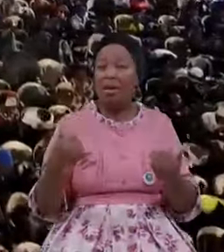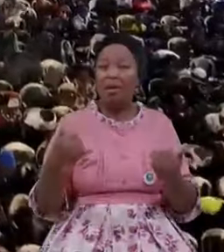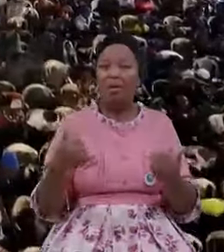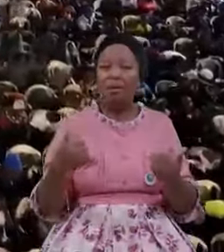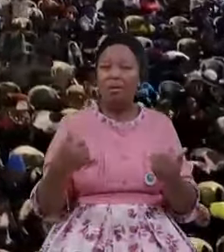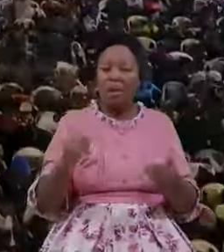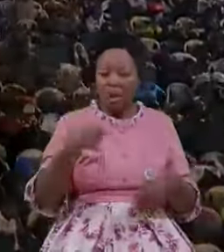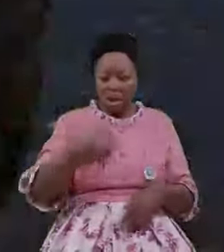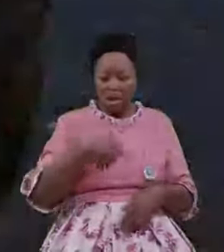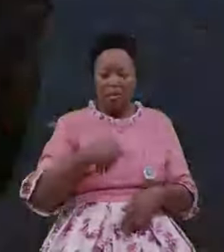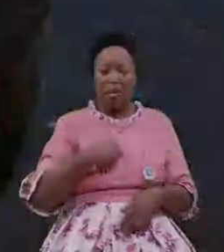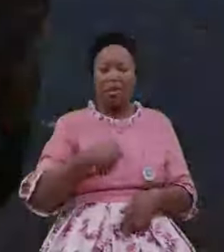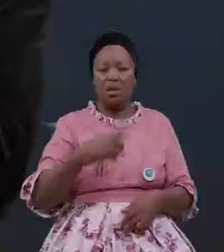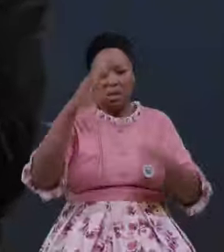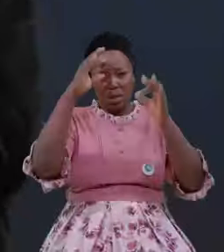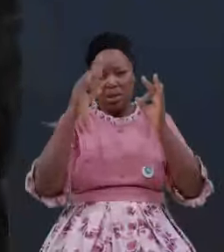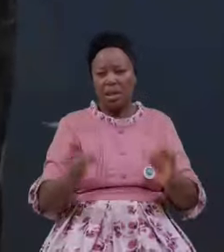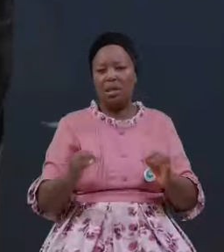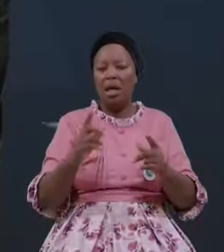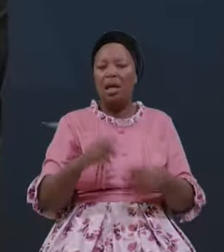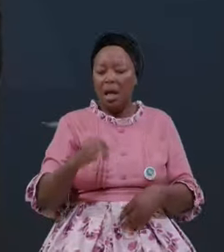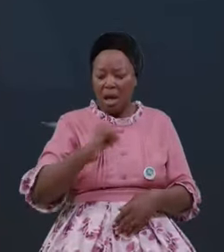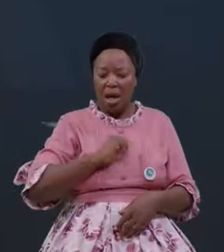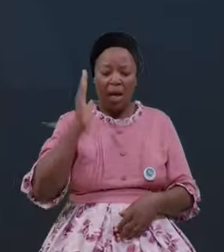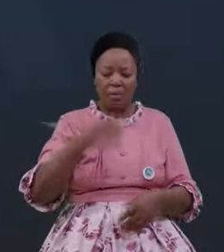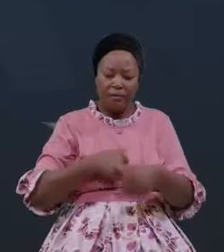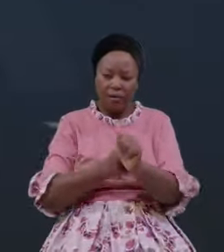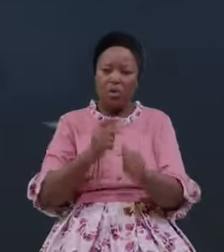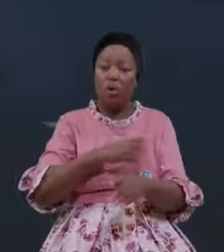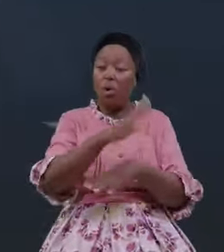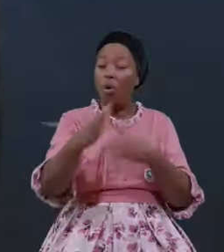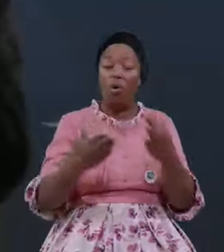decided I'll follow you for the rest of my life.